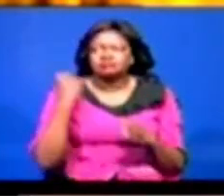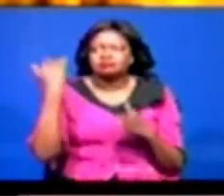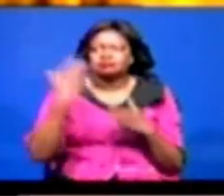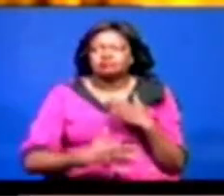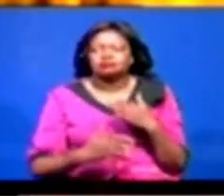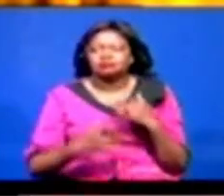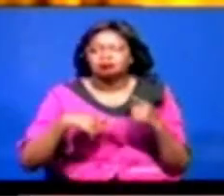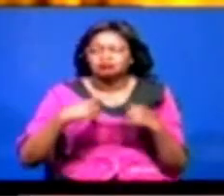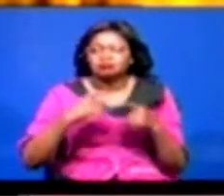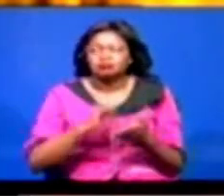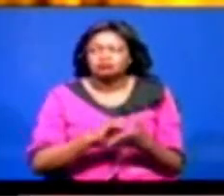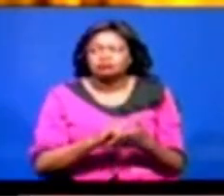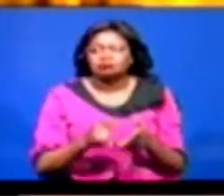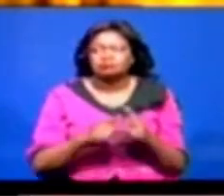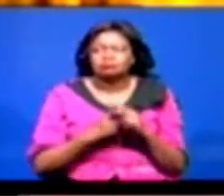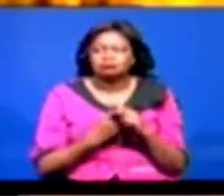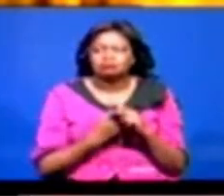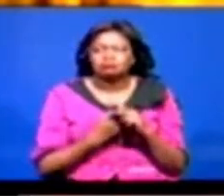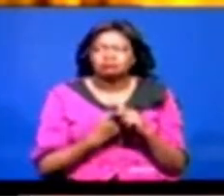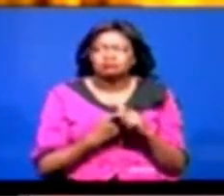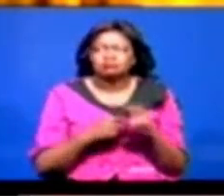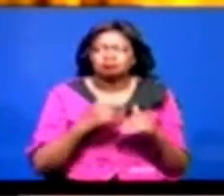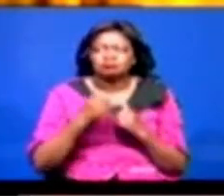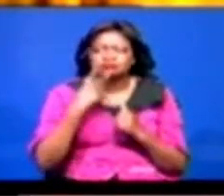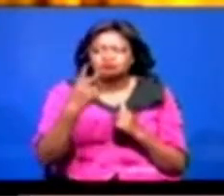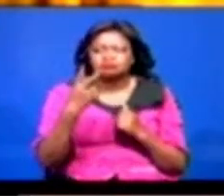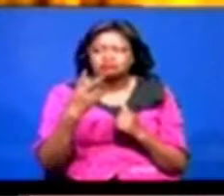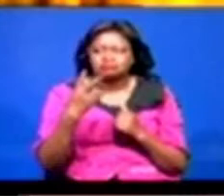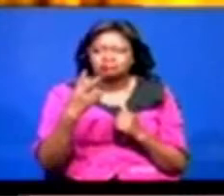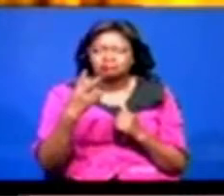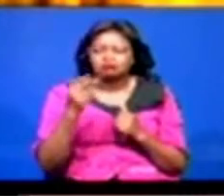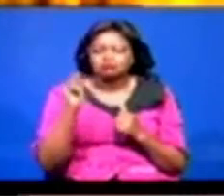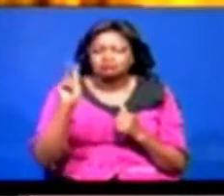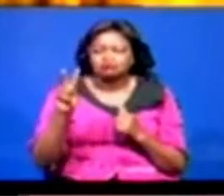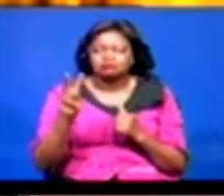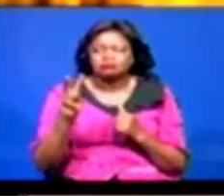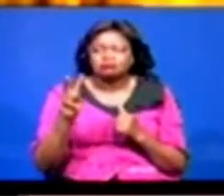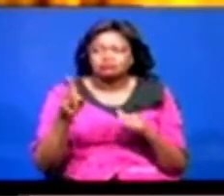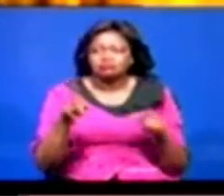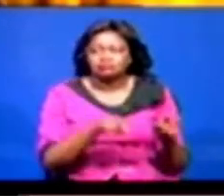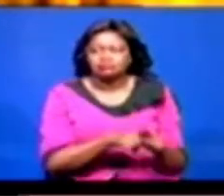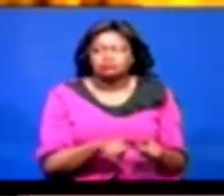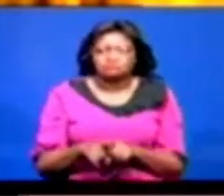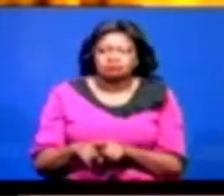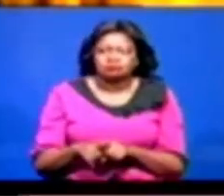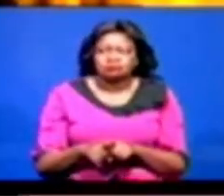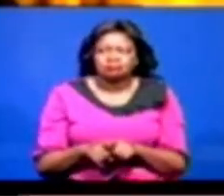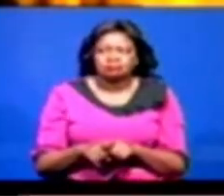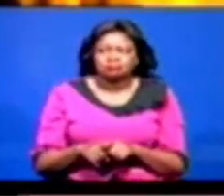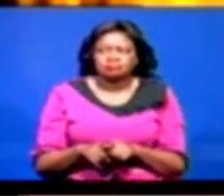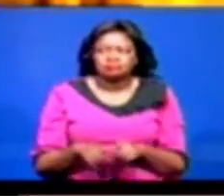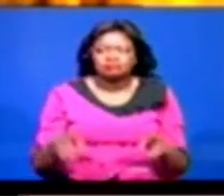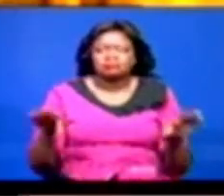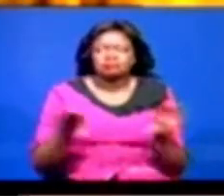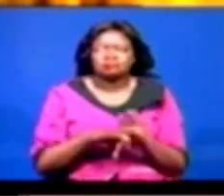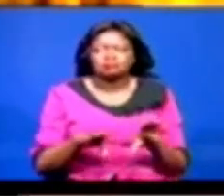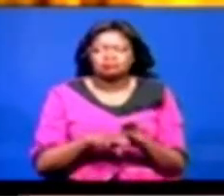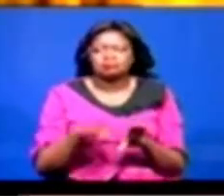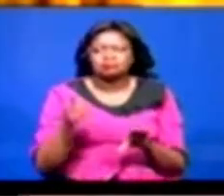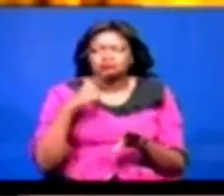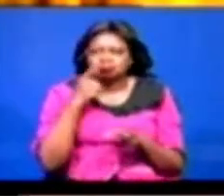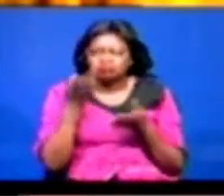process that had already started. We all watched in horror on TV as members, some of them who were in this